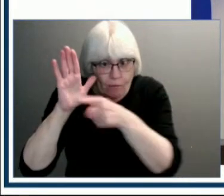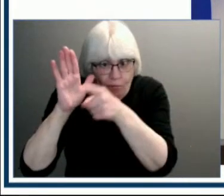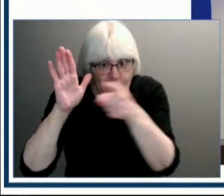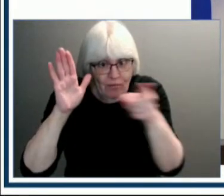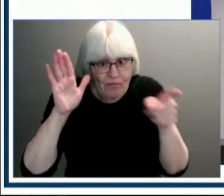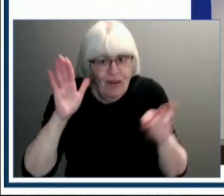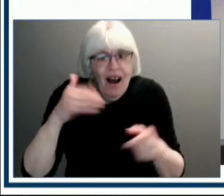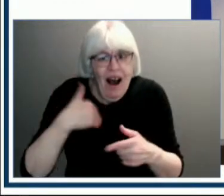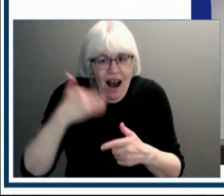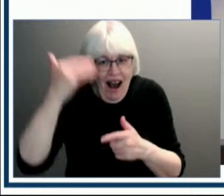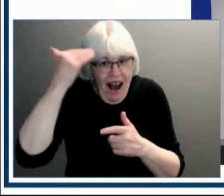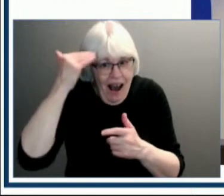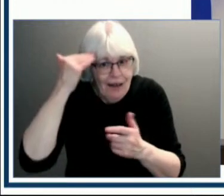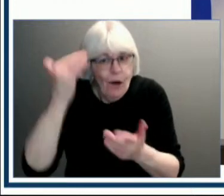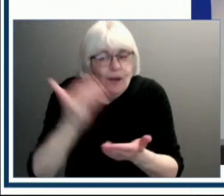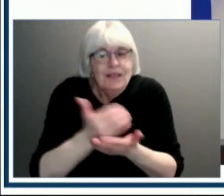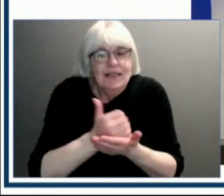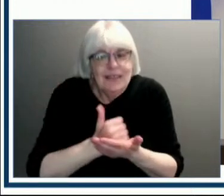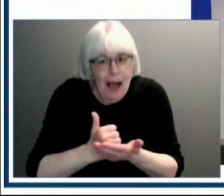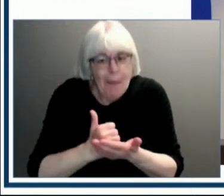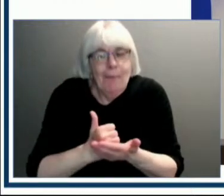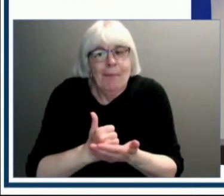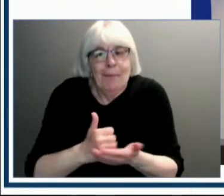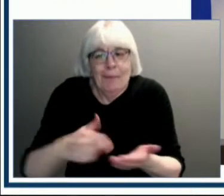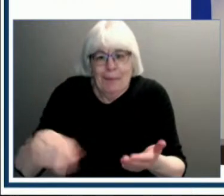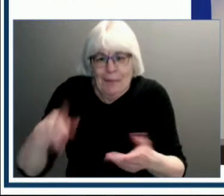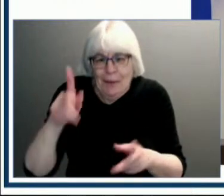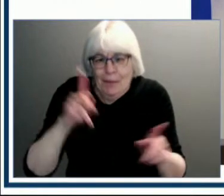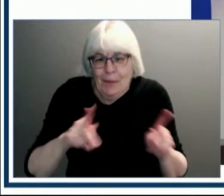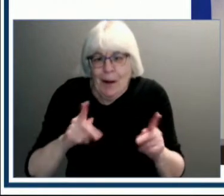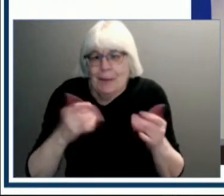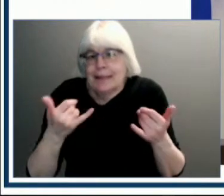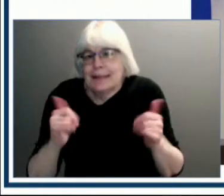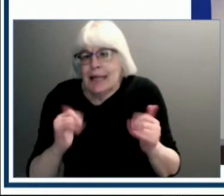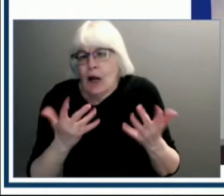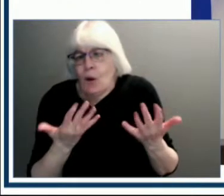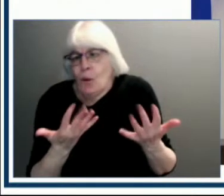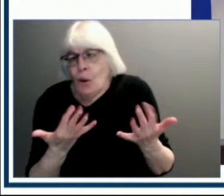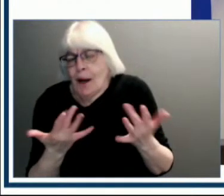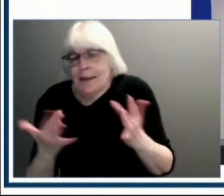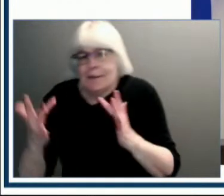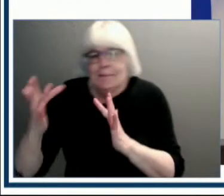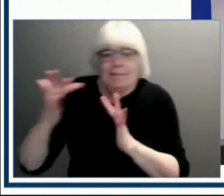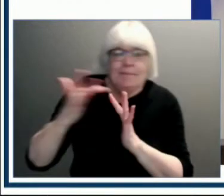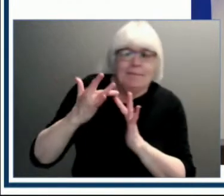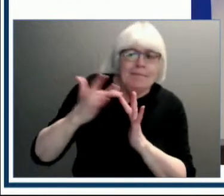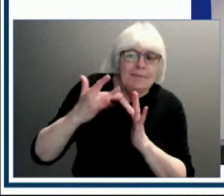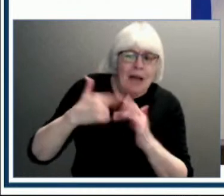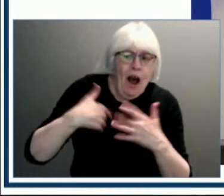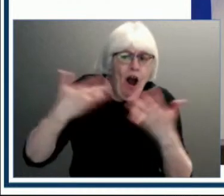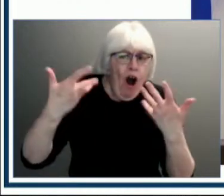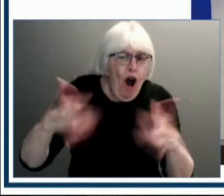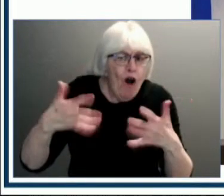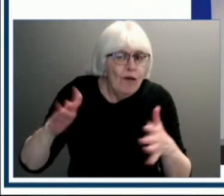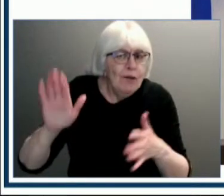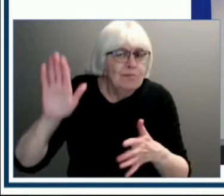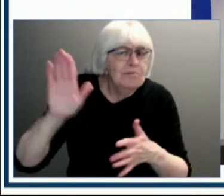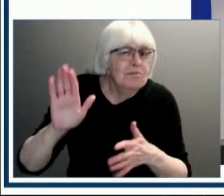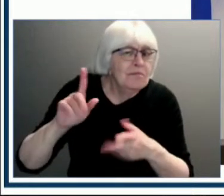have signed up and are still waiting to kind of get the instructions and get the go ahead to get going.